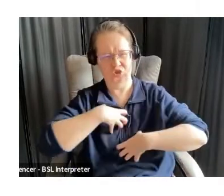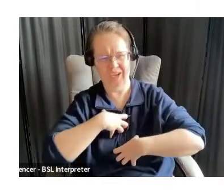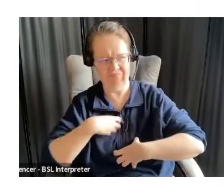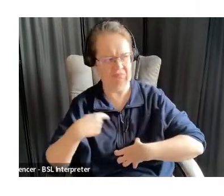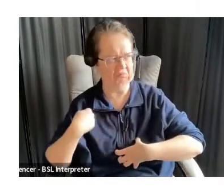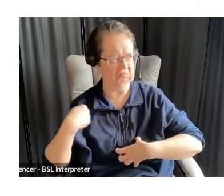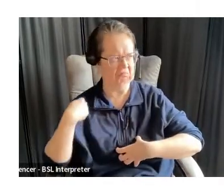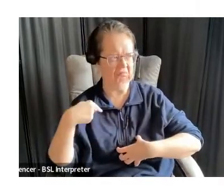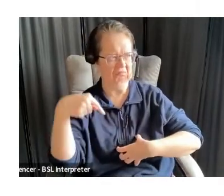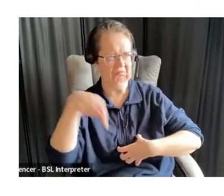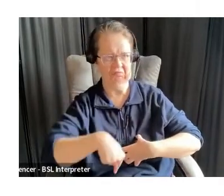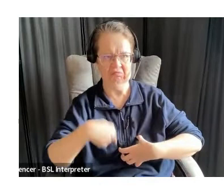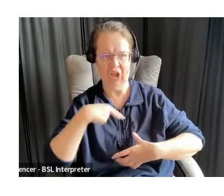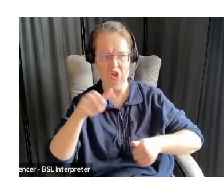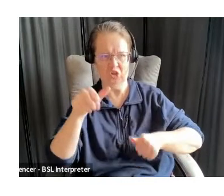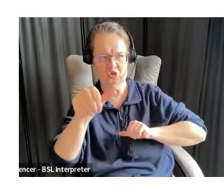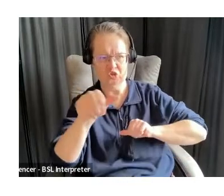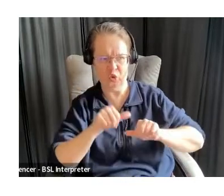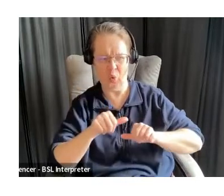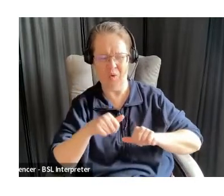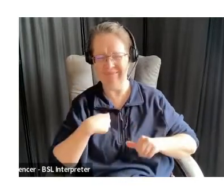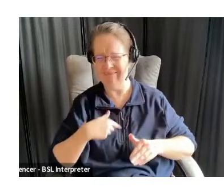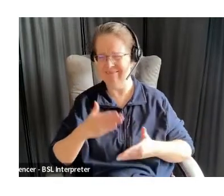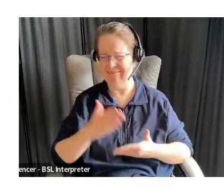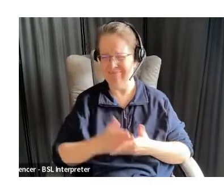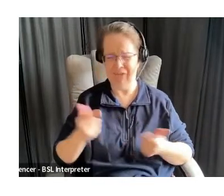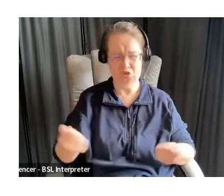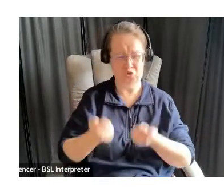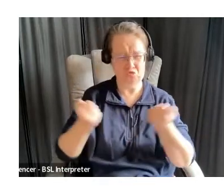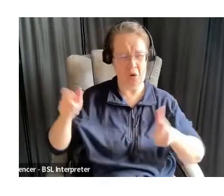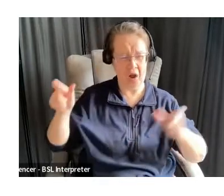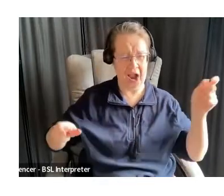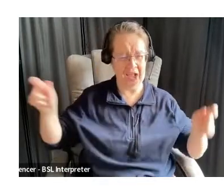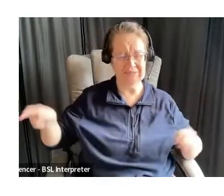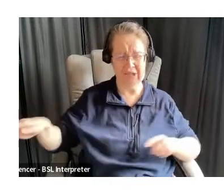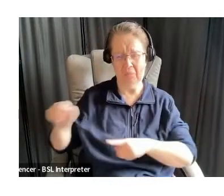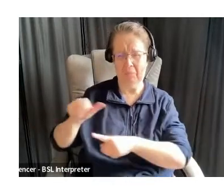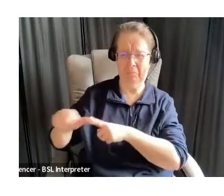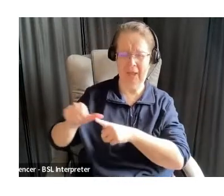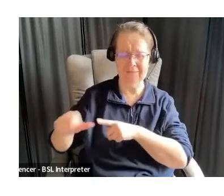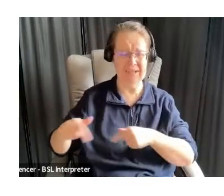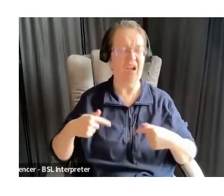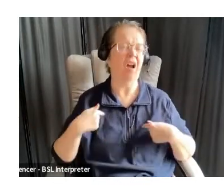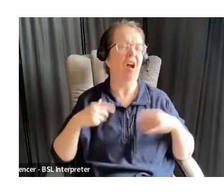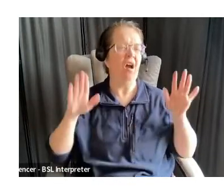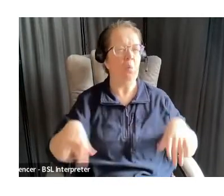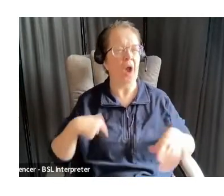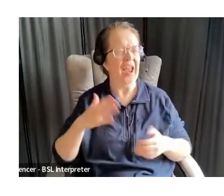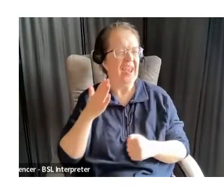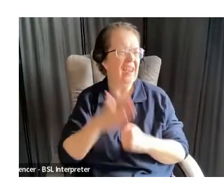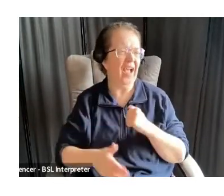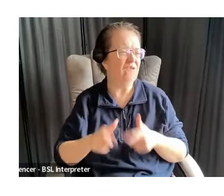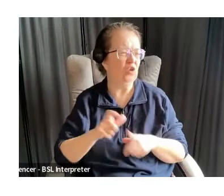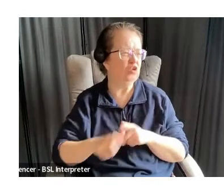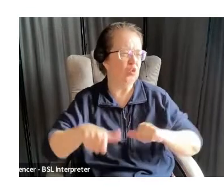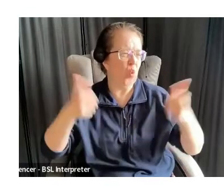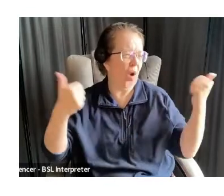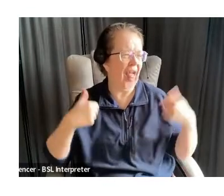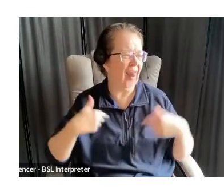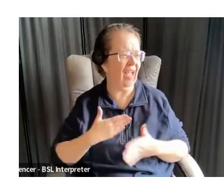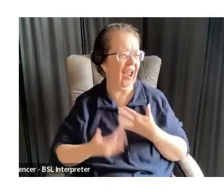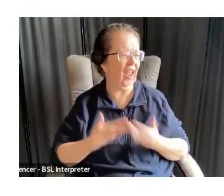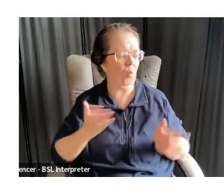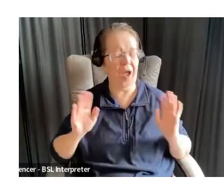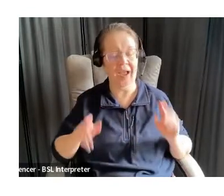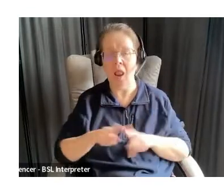I've been shortlisted. Oh my God, I bet you there have been really strong candidates. And you know what, I never perform well anyway. So you've almost given up before you've gone